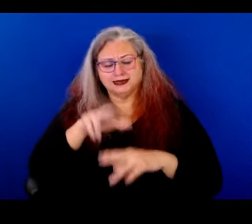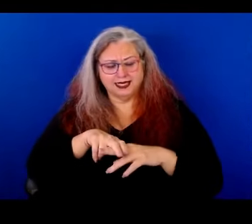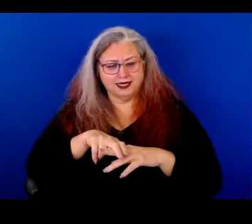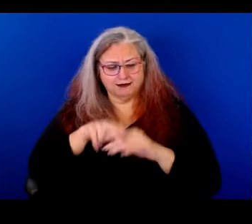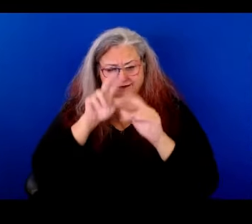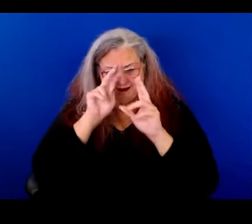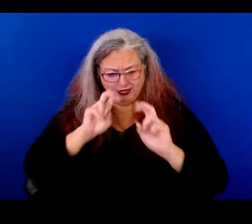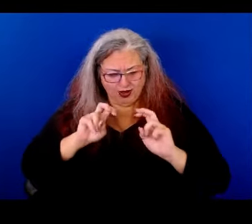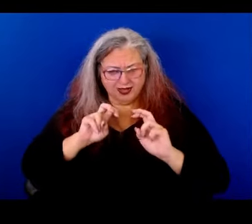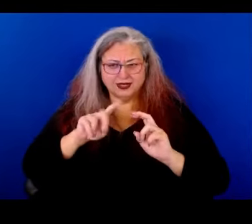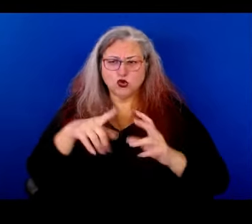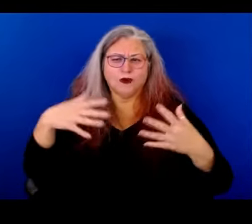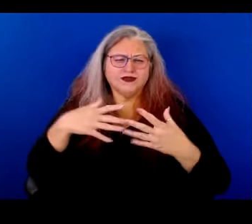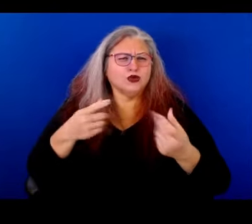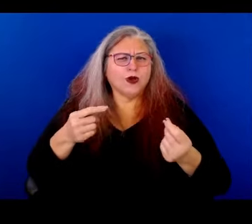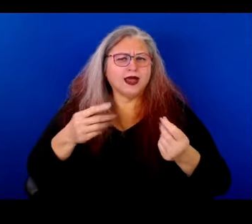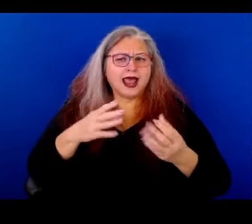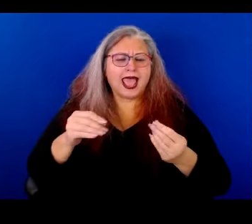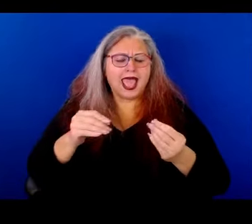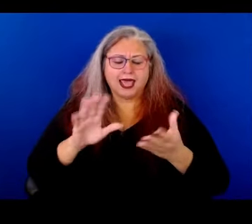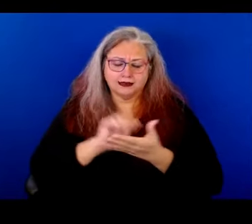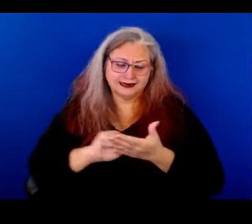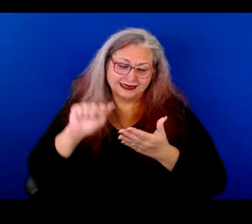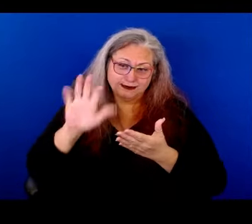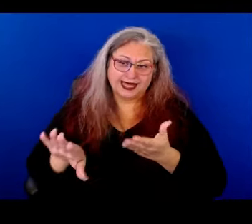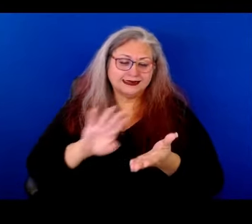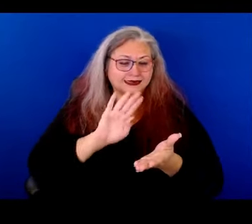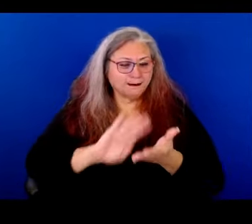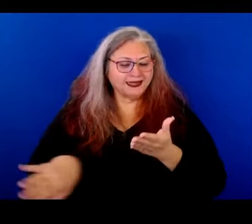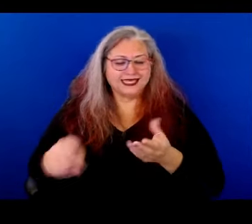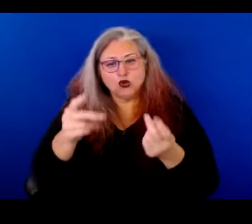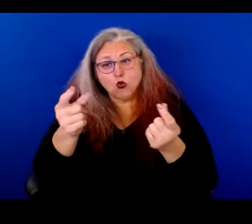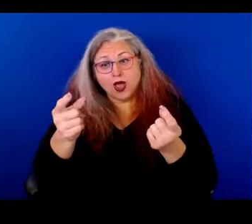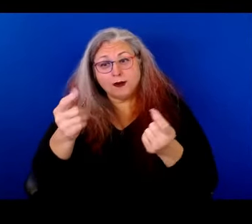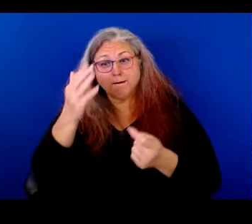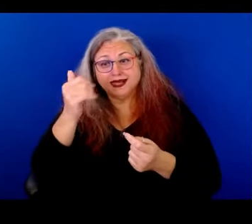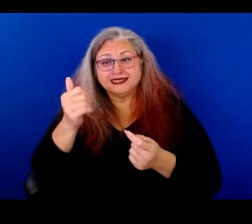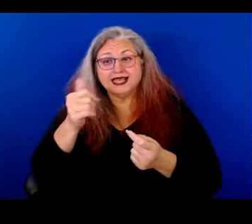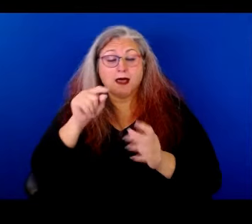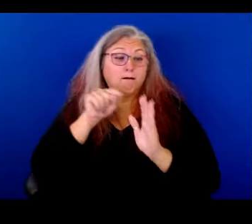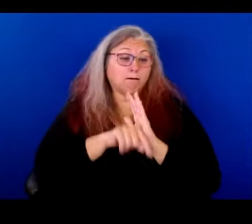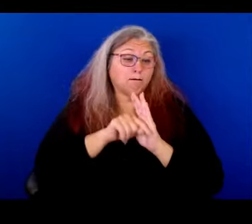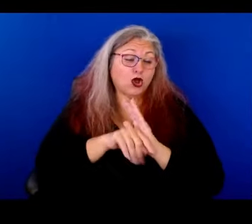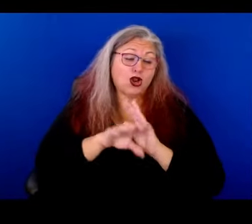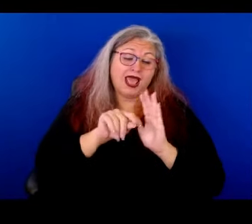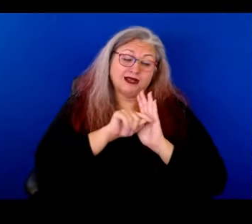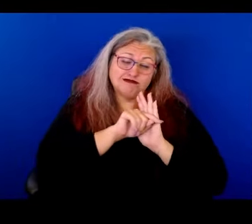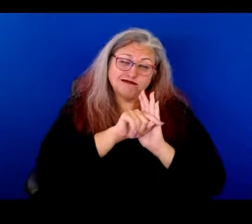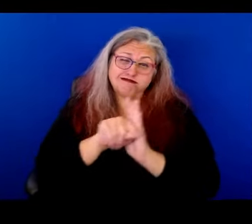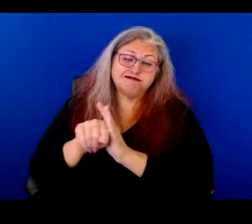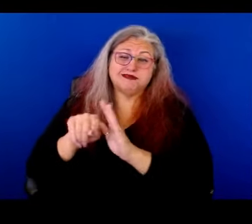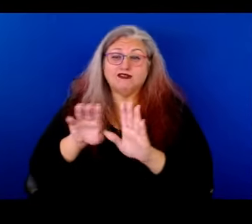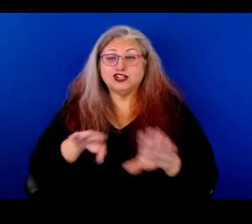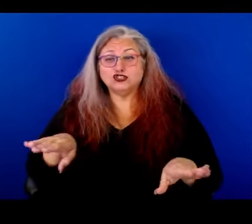figure out what that fear is and dispel it, dismiss it immediately, because the murder and massacre